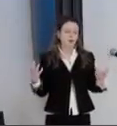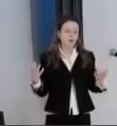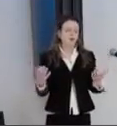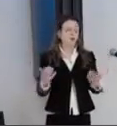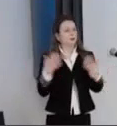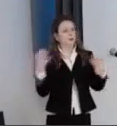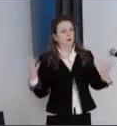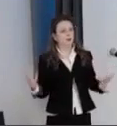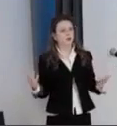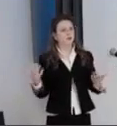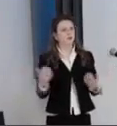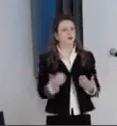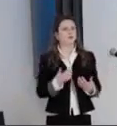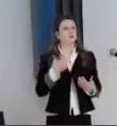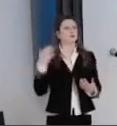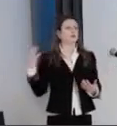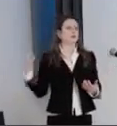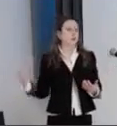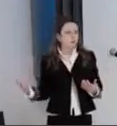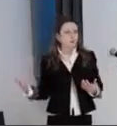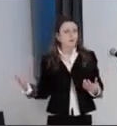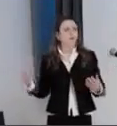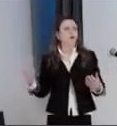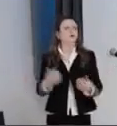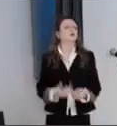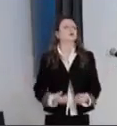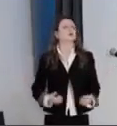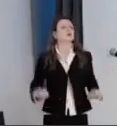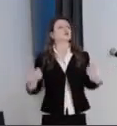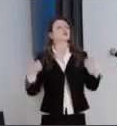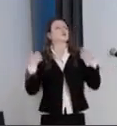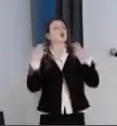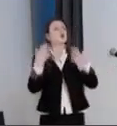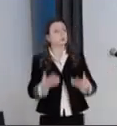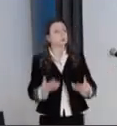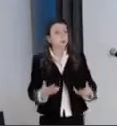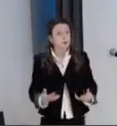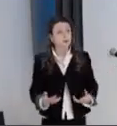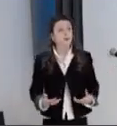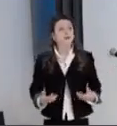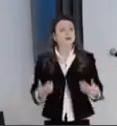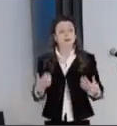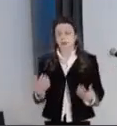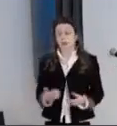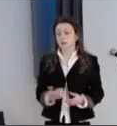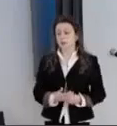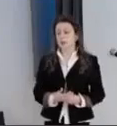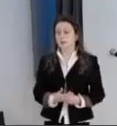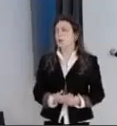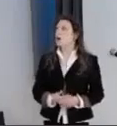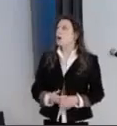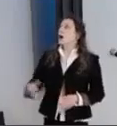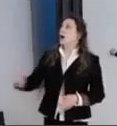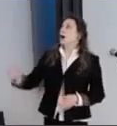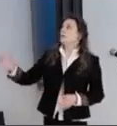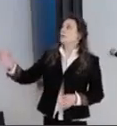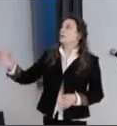informed by the intentions of the creator and one that will lead to a much more complex aesthetic